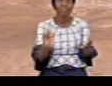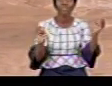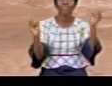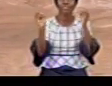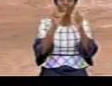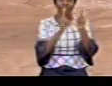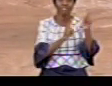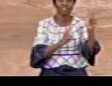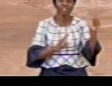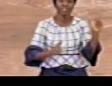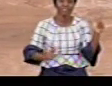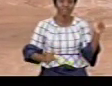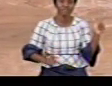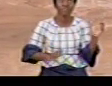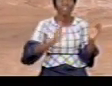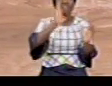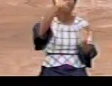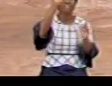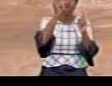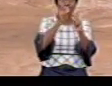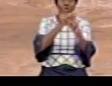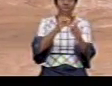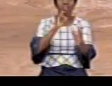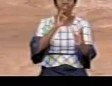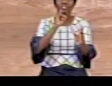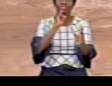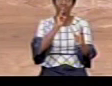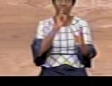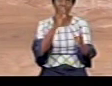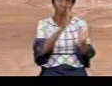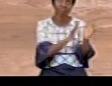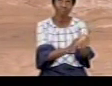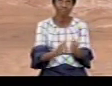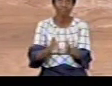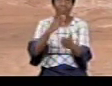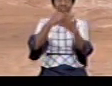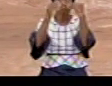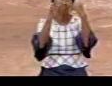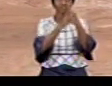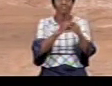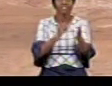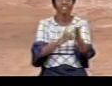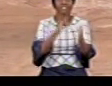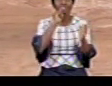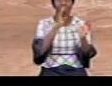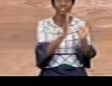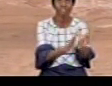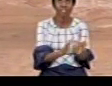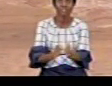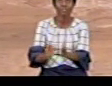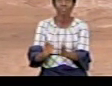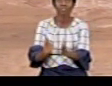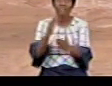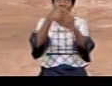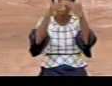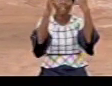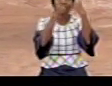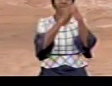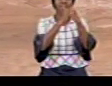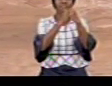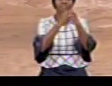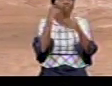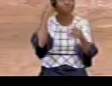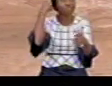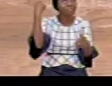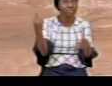o lord thy word is said to in heaven it is saturday in